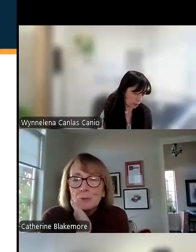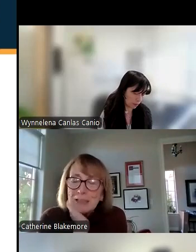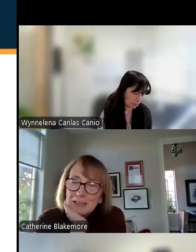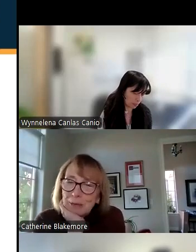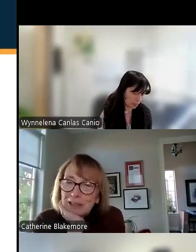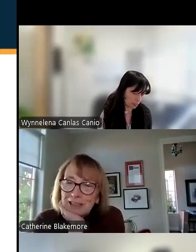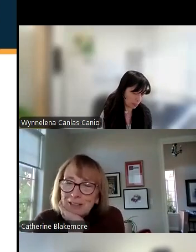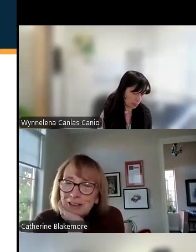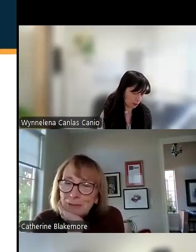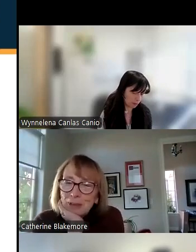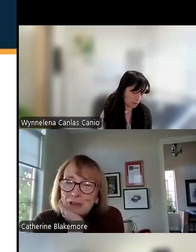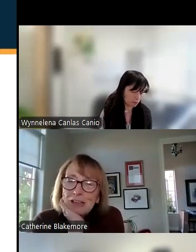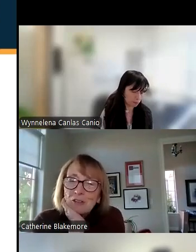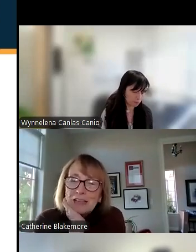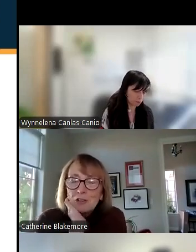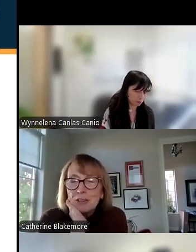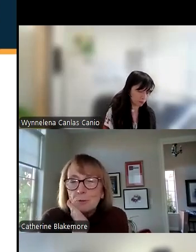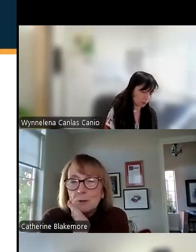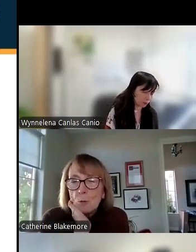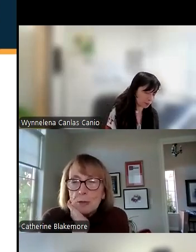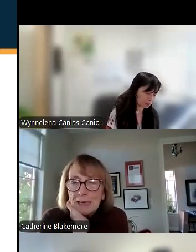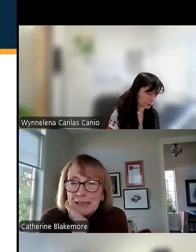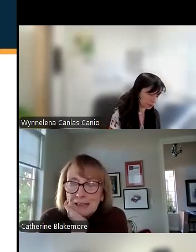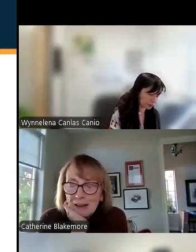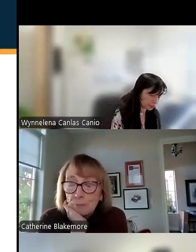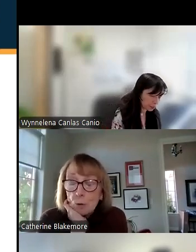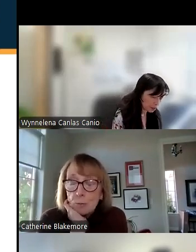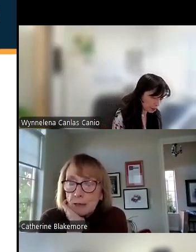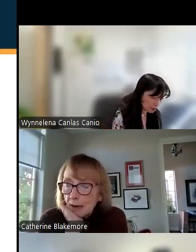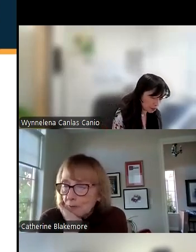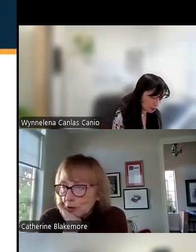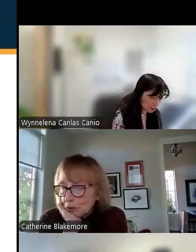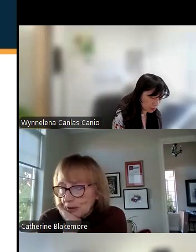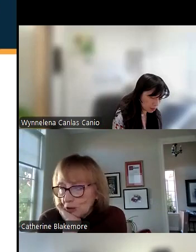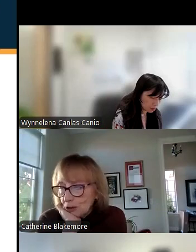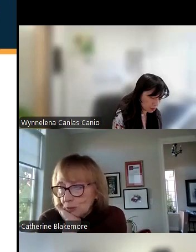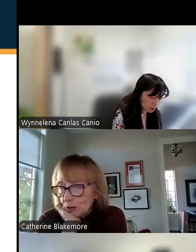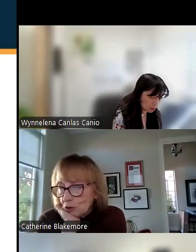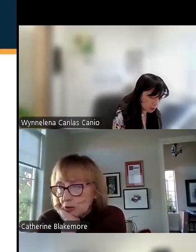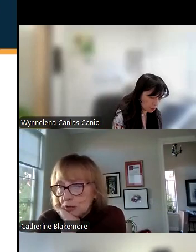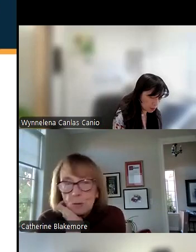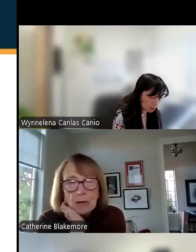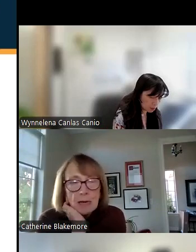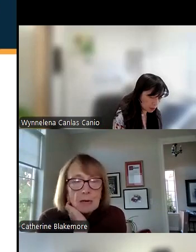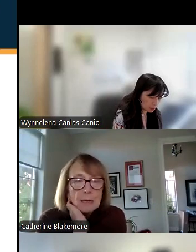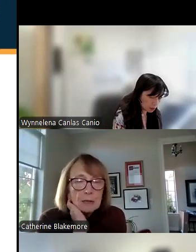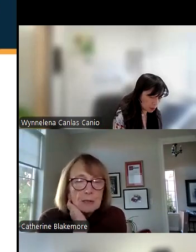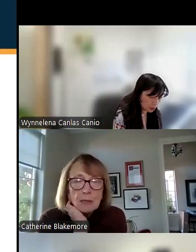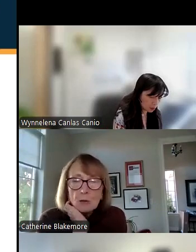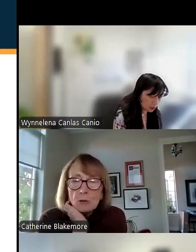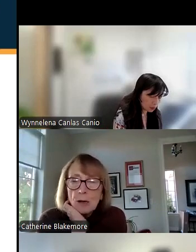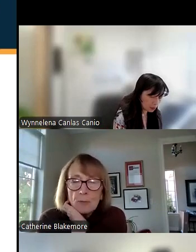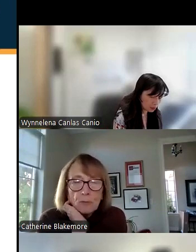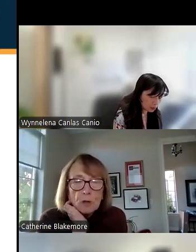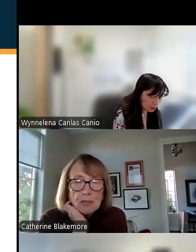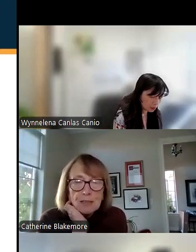still remains to be done in the legislative session that we will begin after January this year. So Eric, it looks like